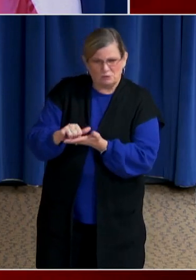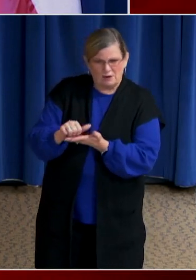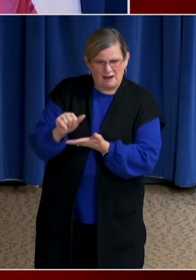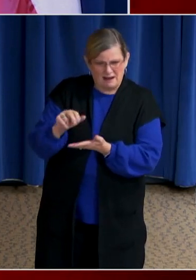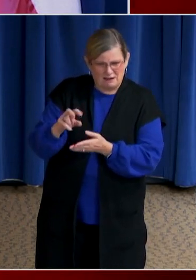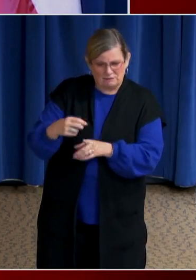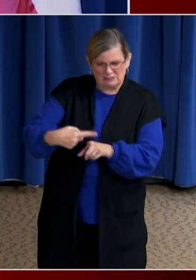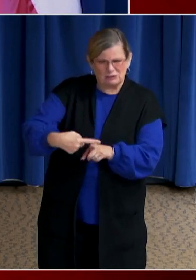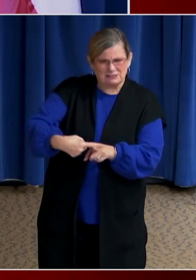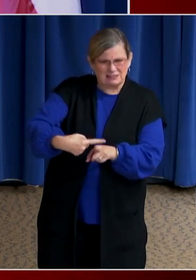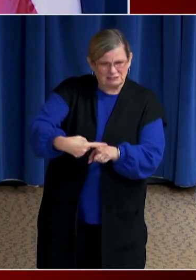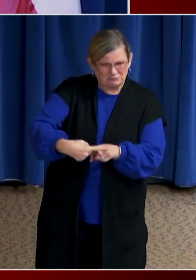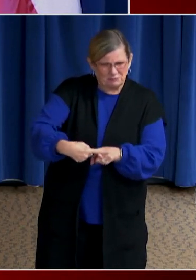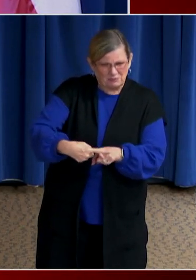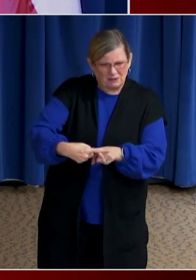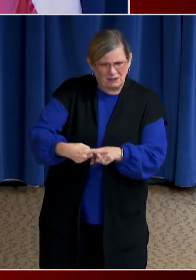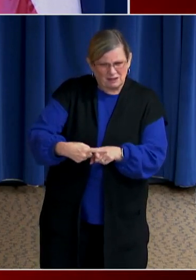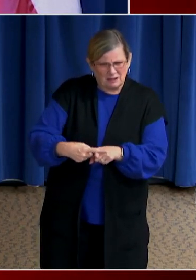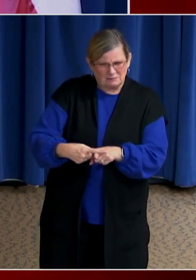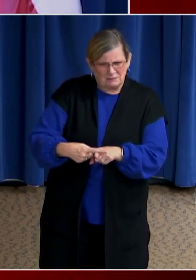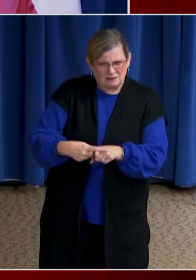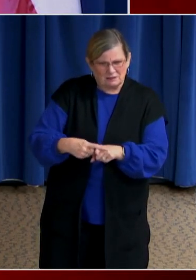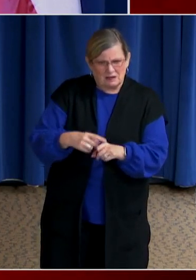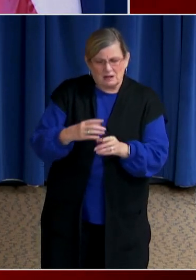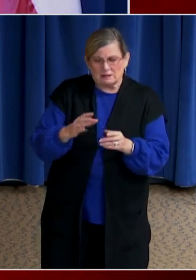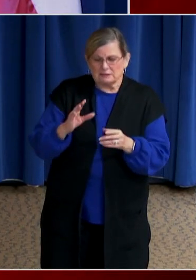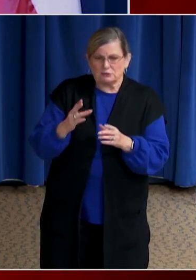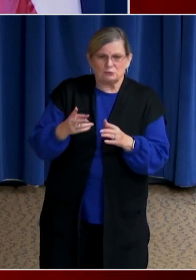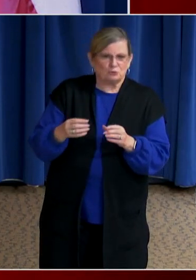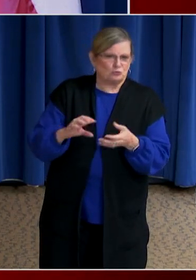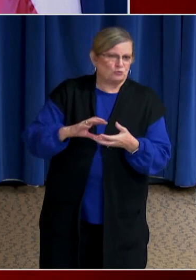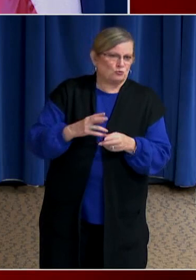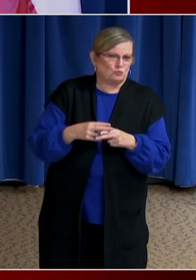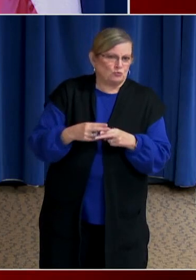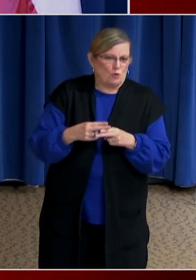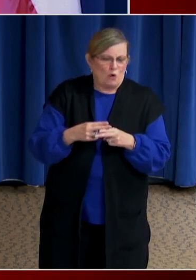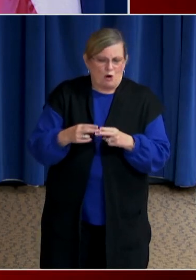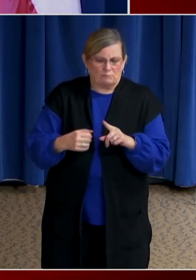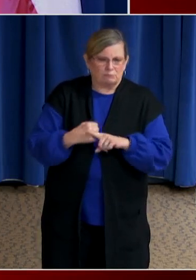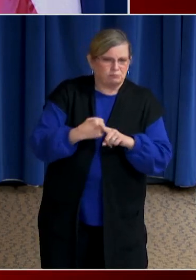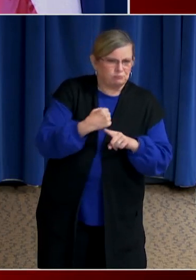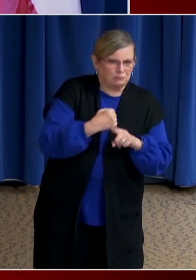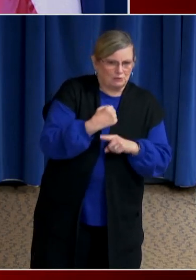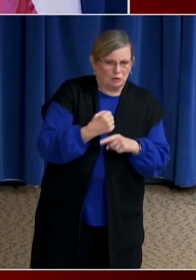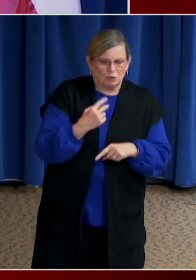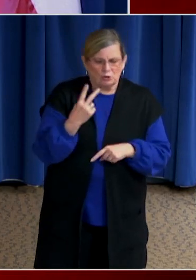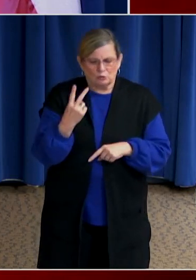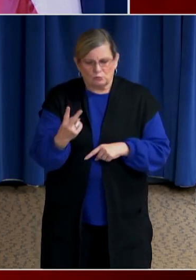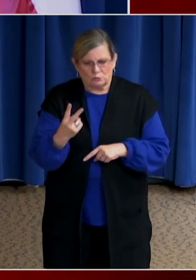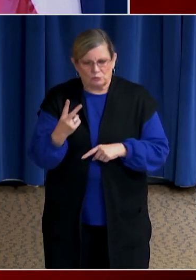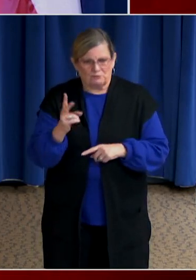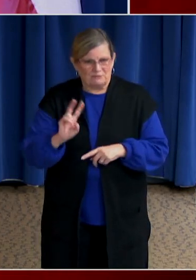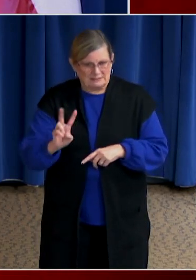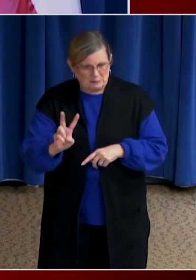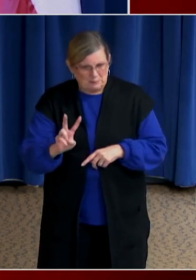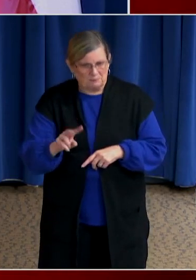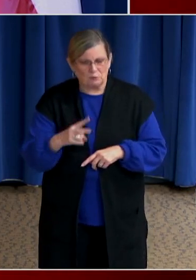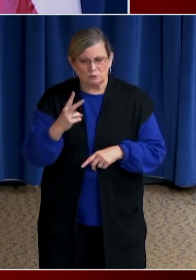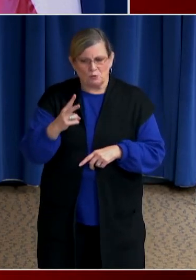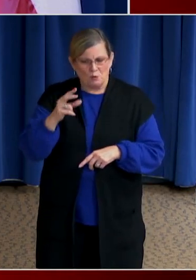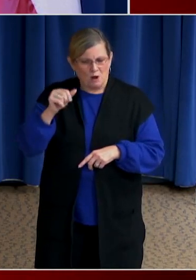sharp object. We had three victims in that case, two adult males and an adult female. They all